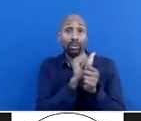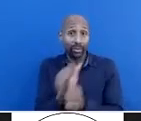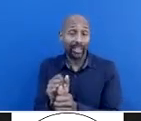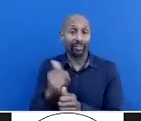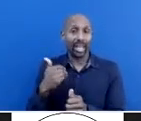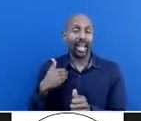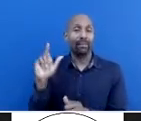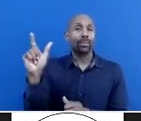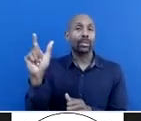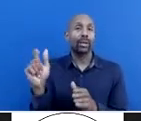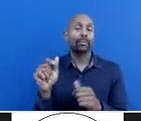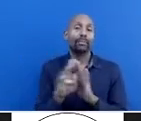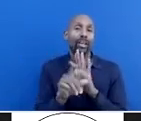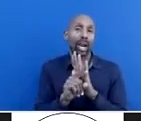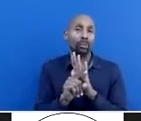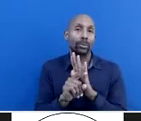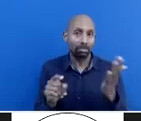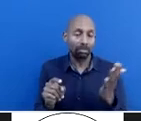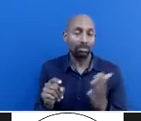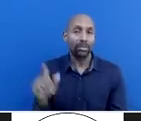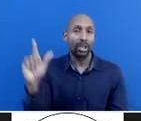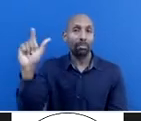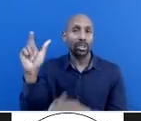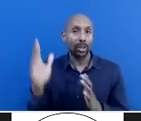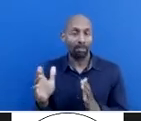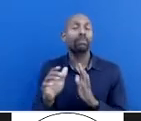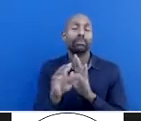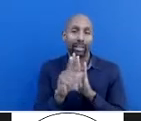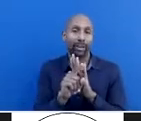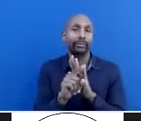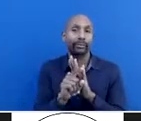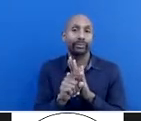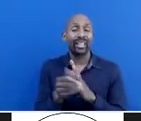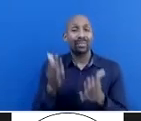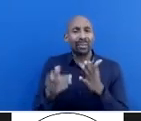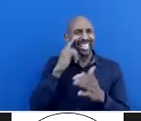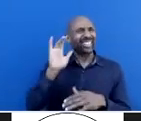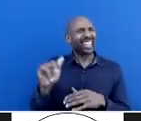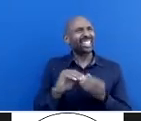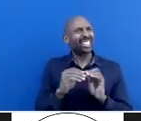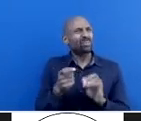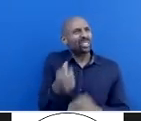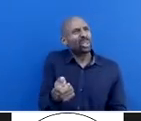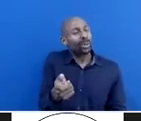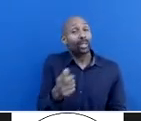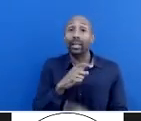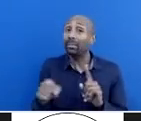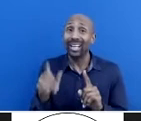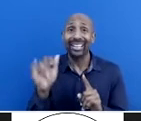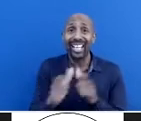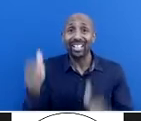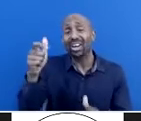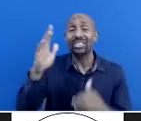background. It doesn't sound like a big number until you realize that that is larger than any single national or